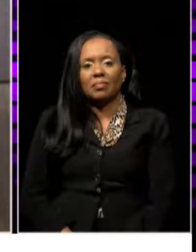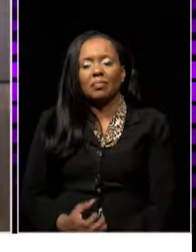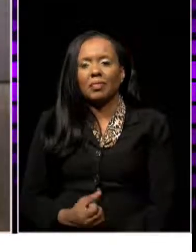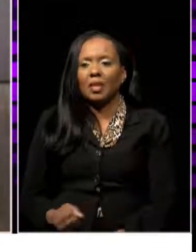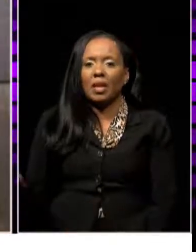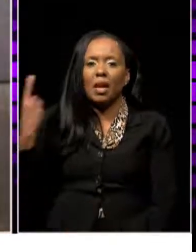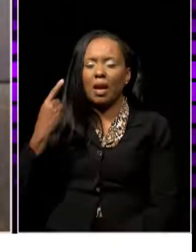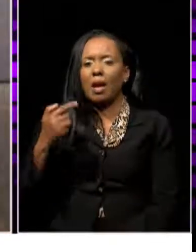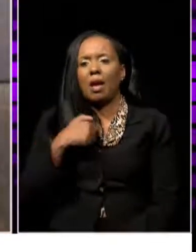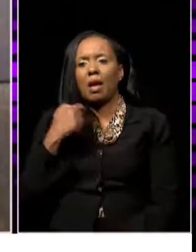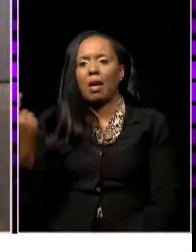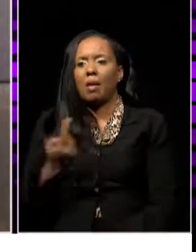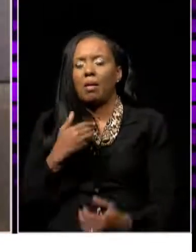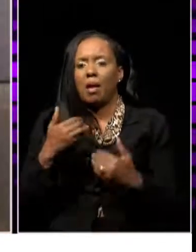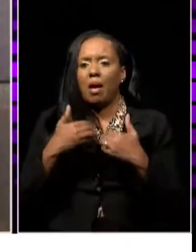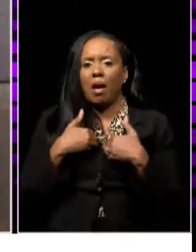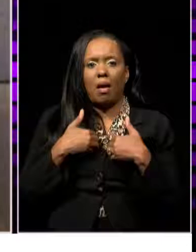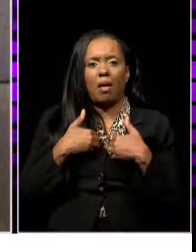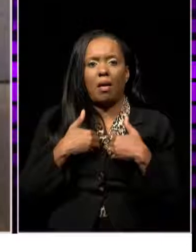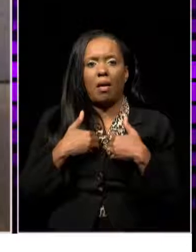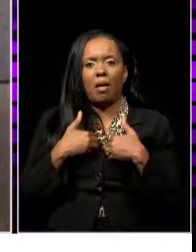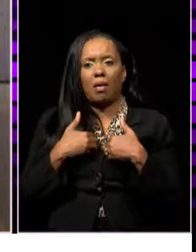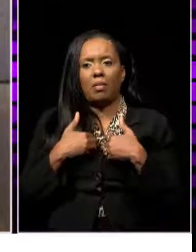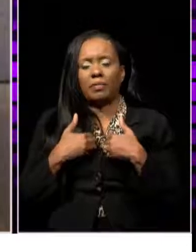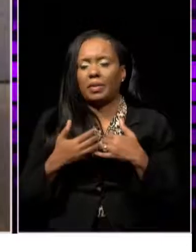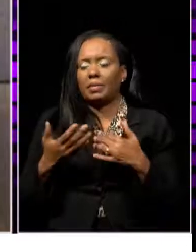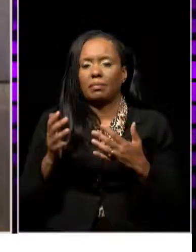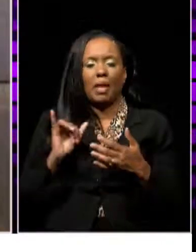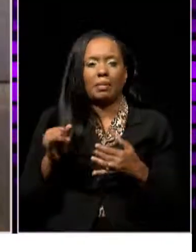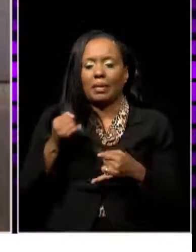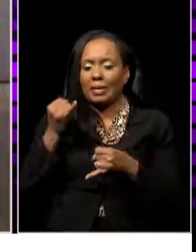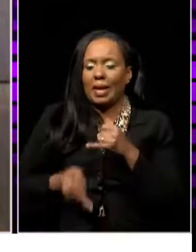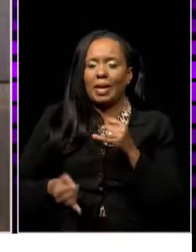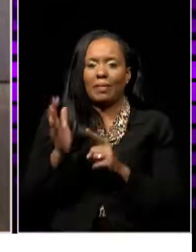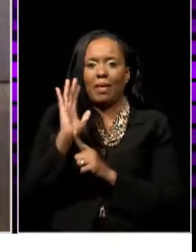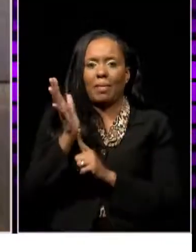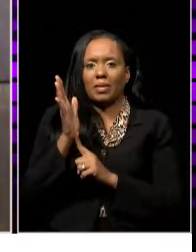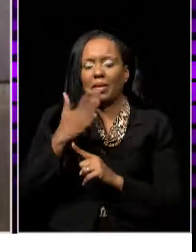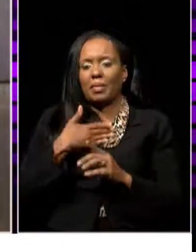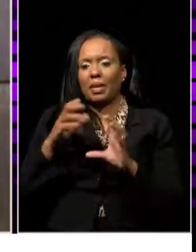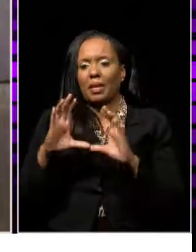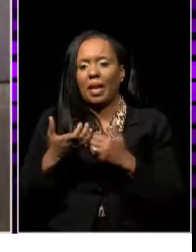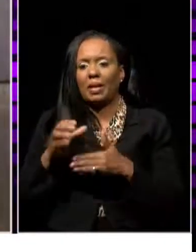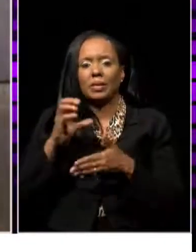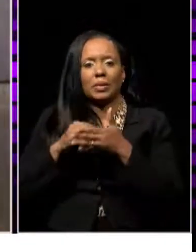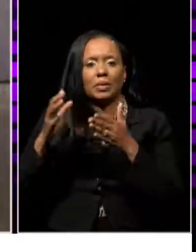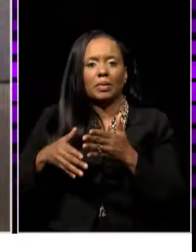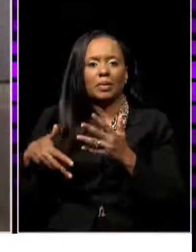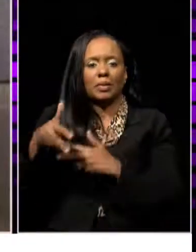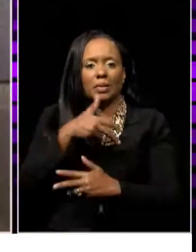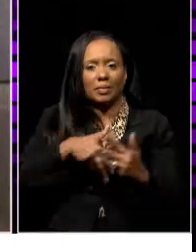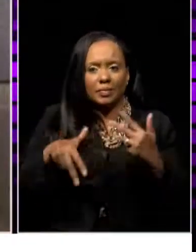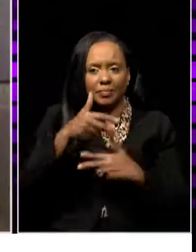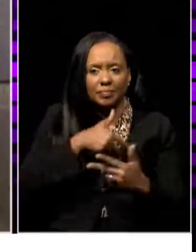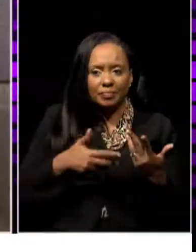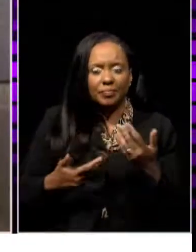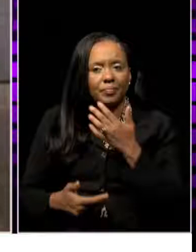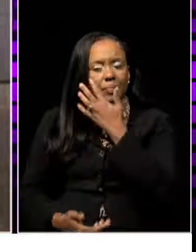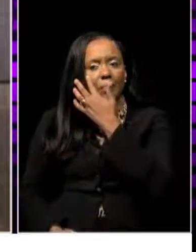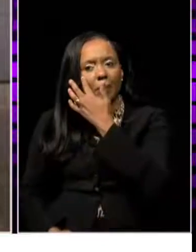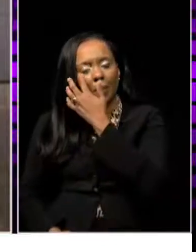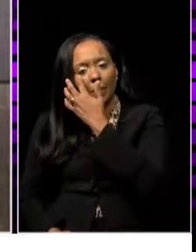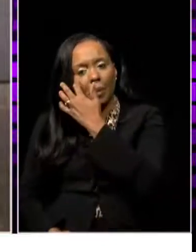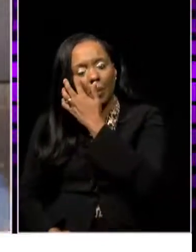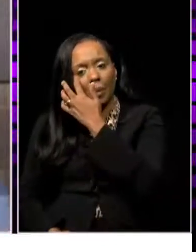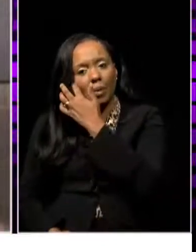where students would interact. The last 5 minutes, I would just let them do within reason what they want